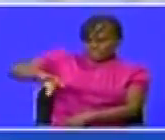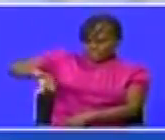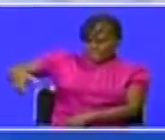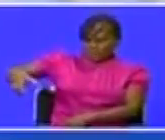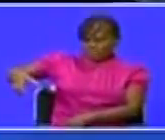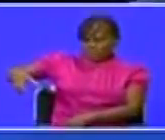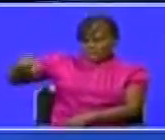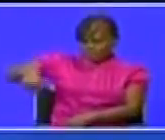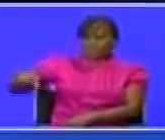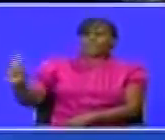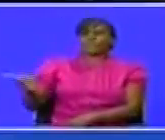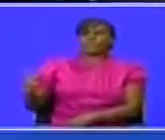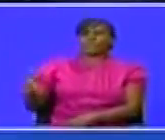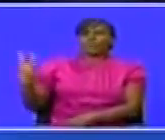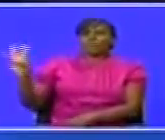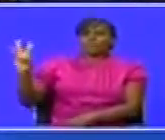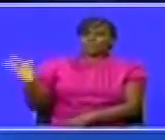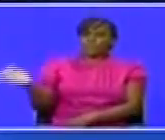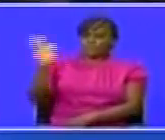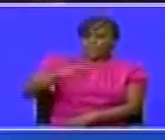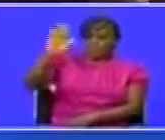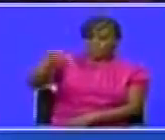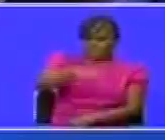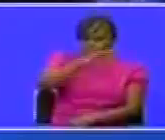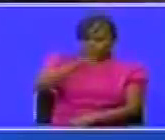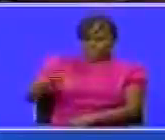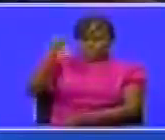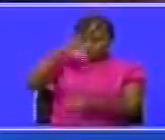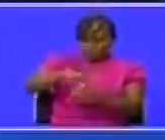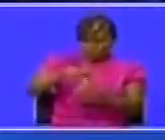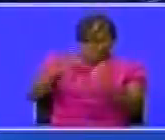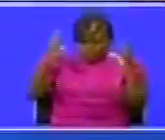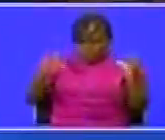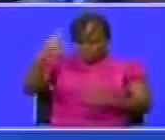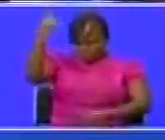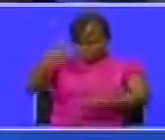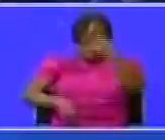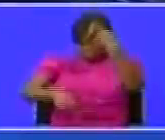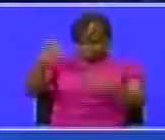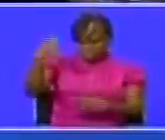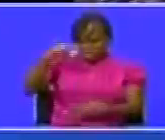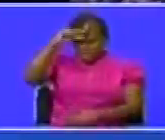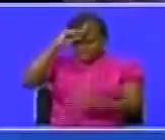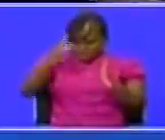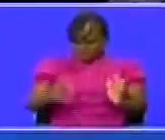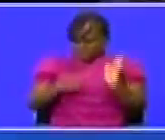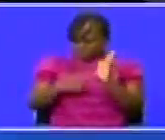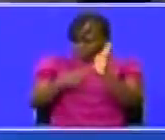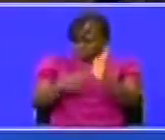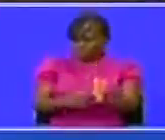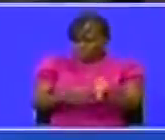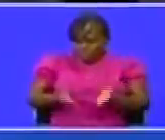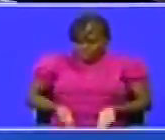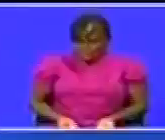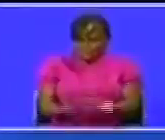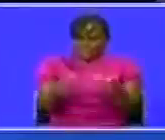Business District. Waititu was back to parliament in a landslide victory. The Kiambu governor has produced in court birth